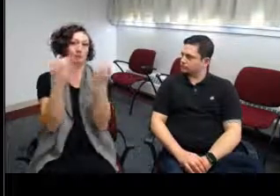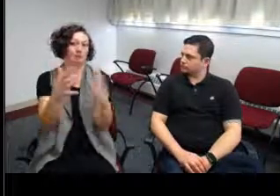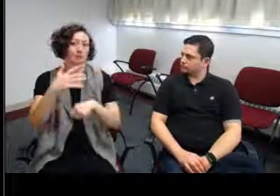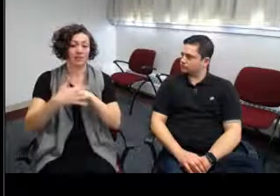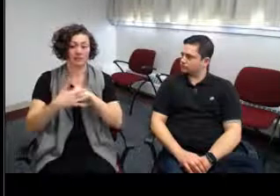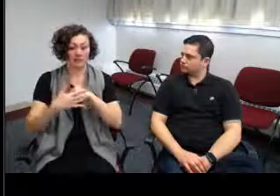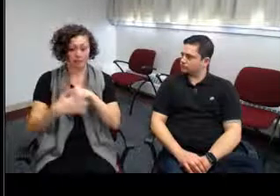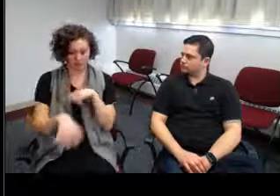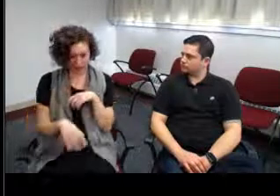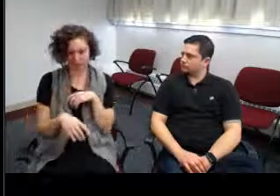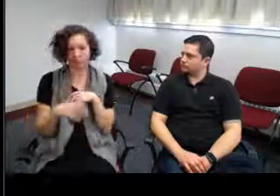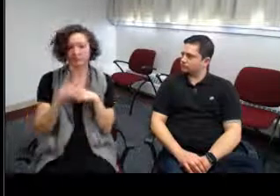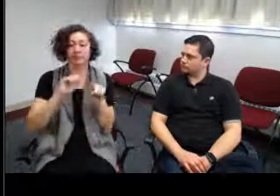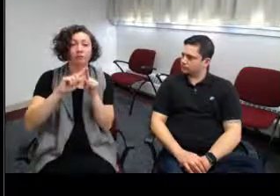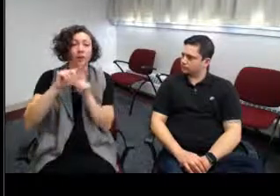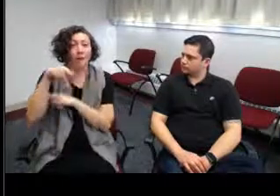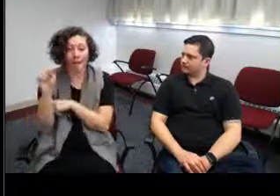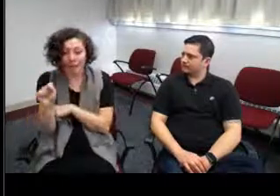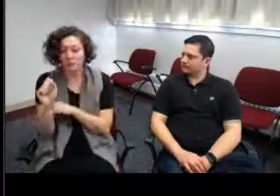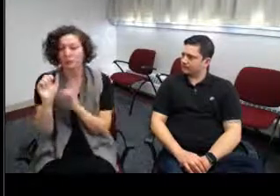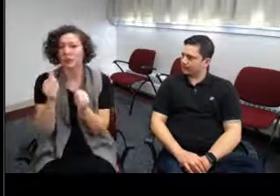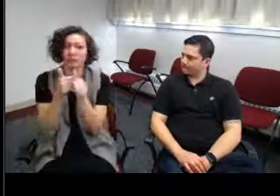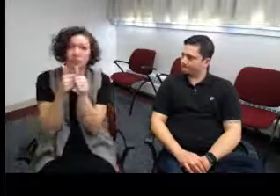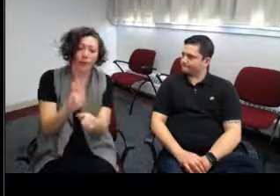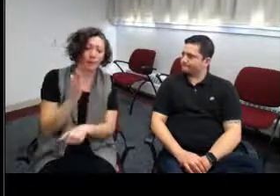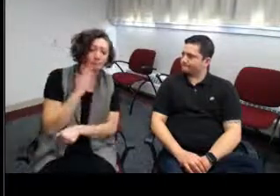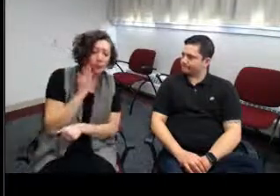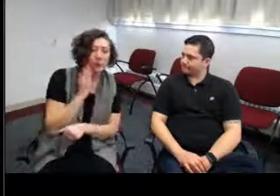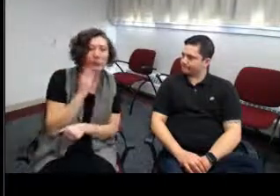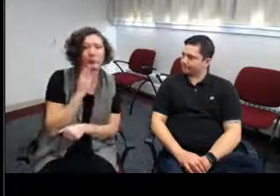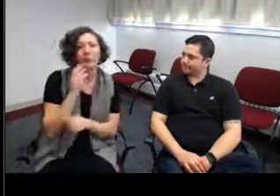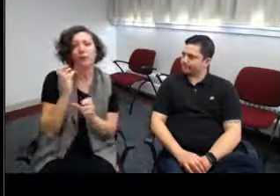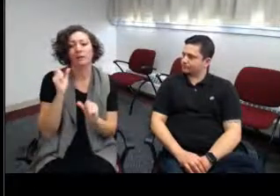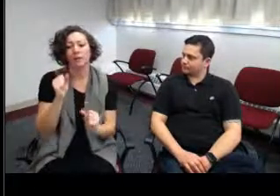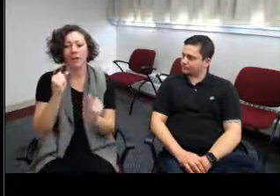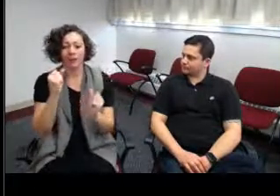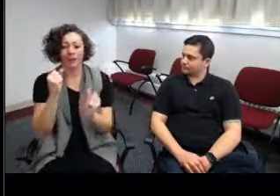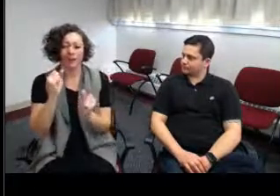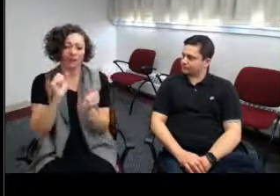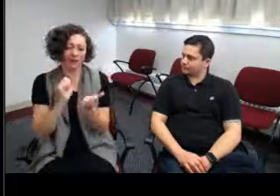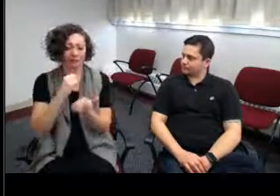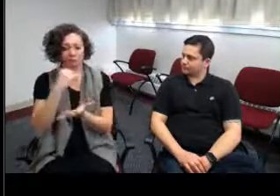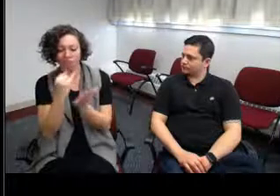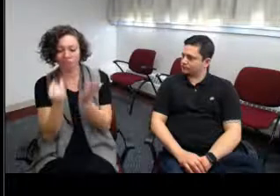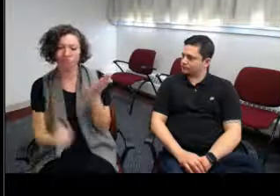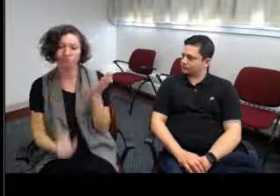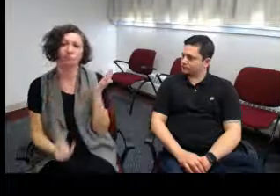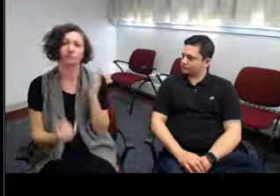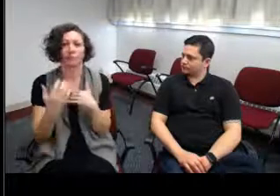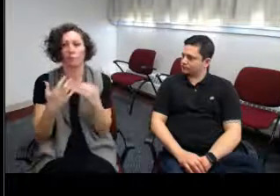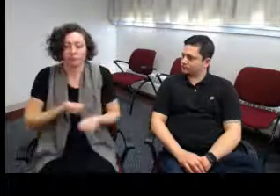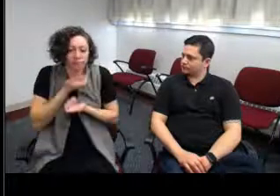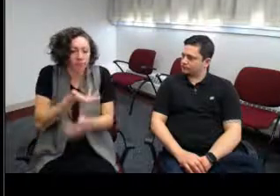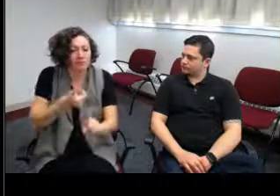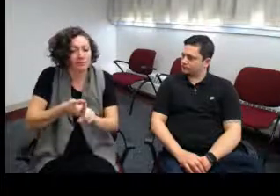We are very lucky to have so much technology at our fingertips. You know, there are apps to track